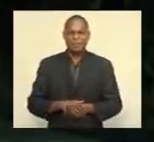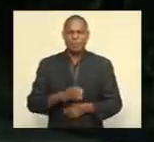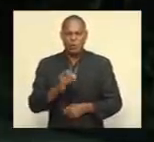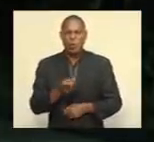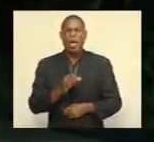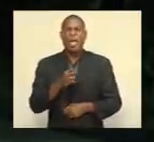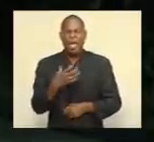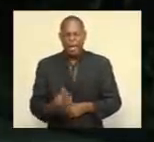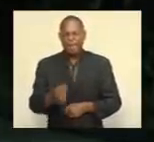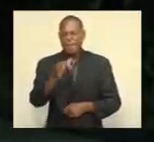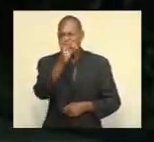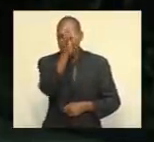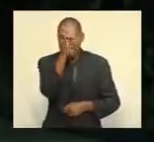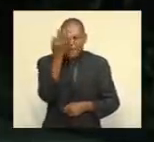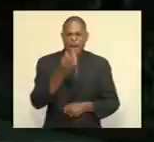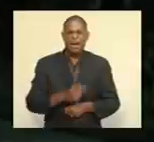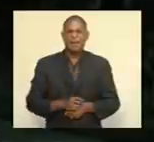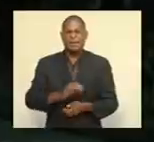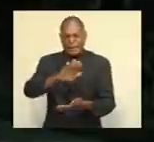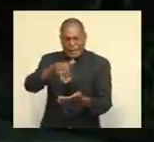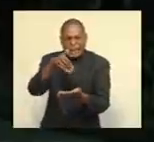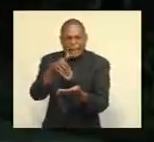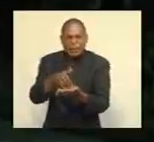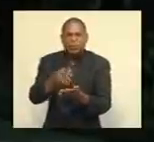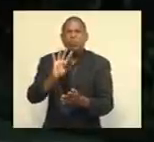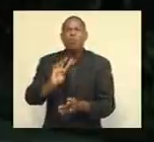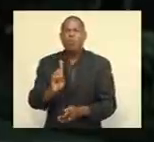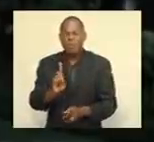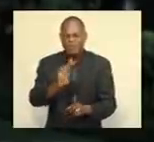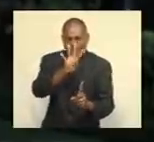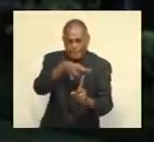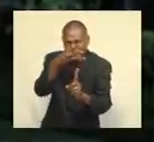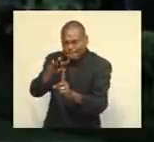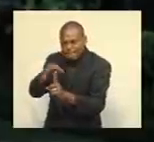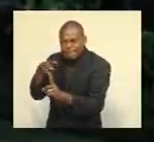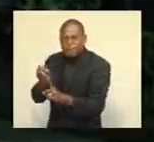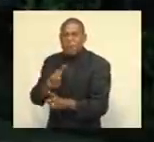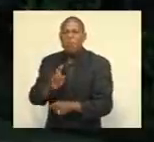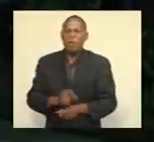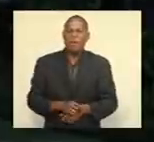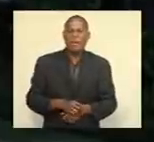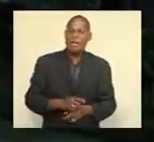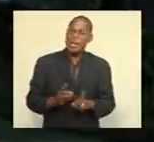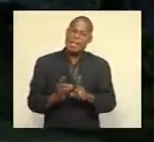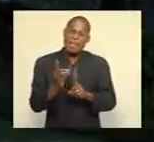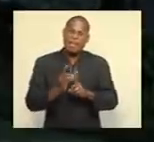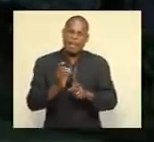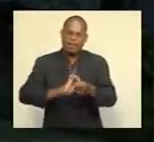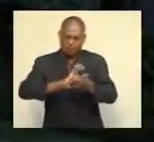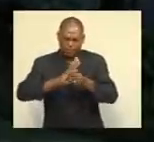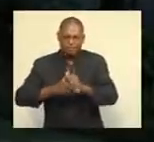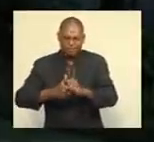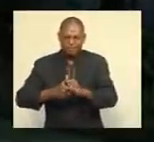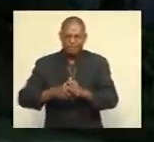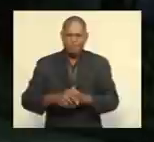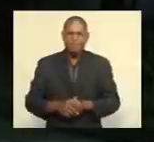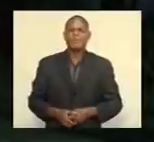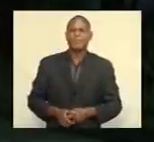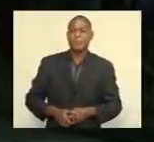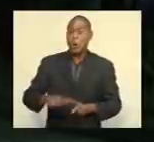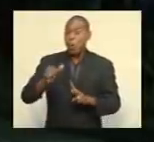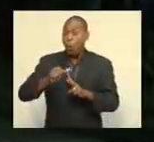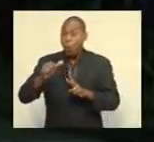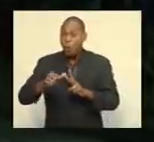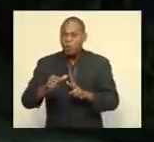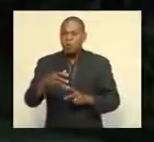set up across the country last year to screen for anyone who may have developed COVID-like symptoms. Mobile screening will also be conducted